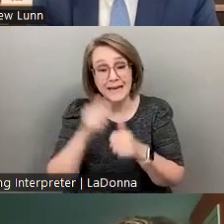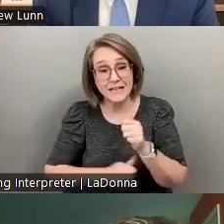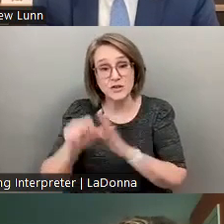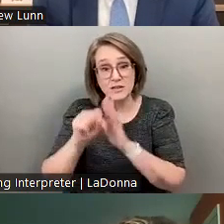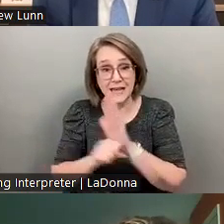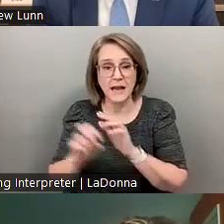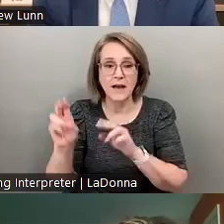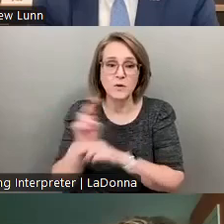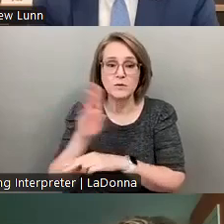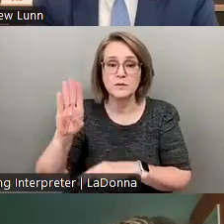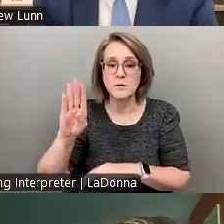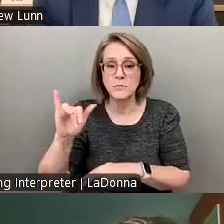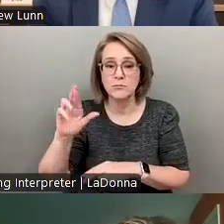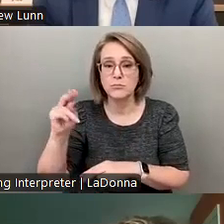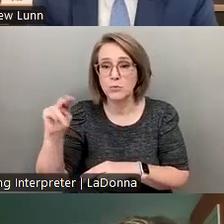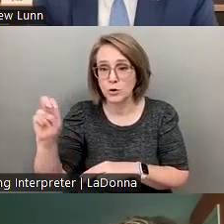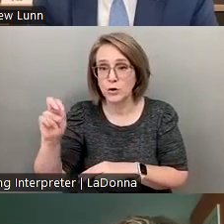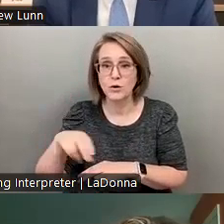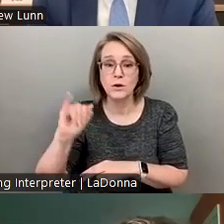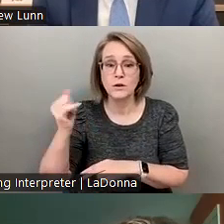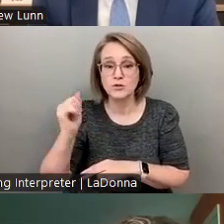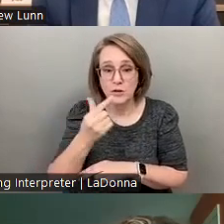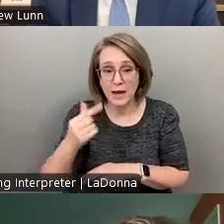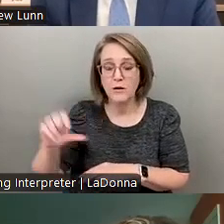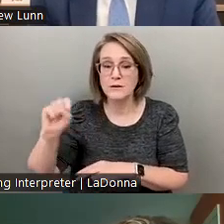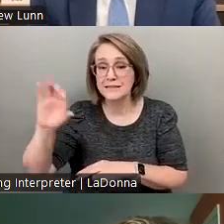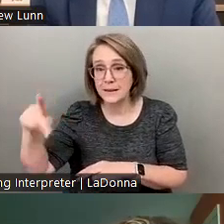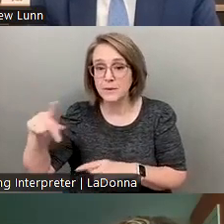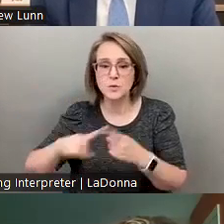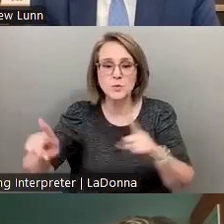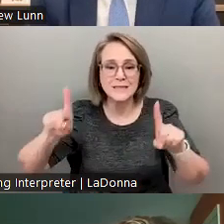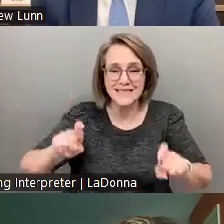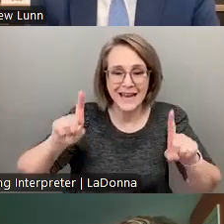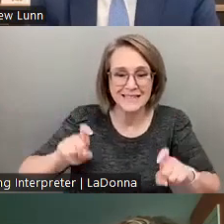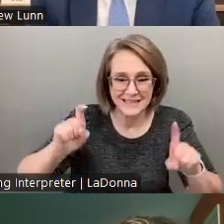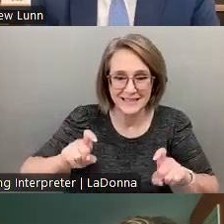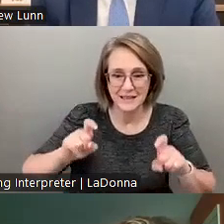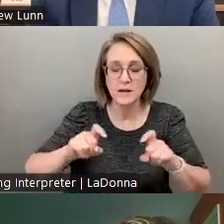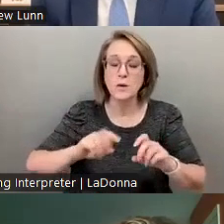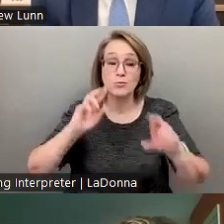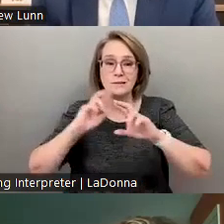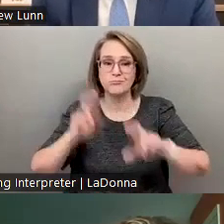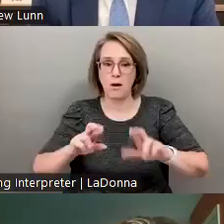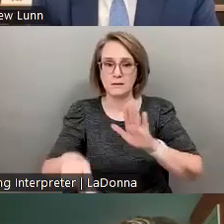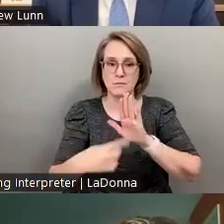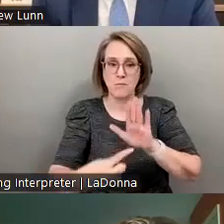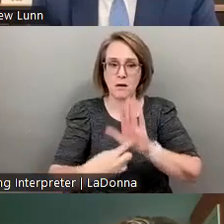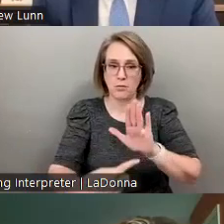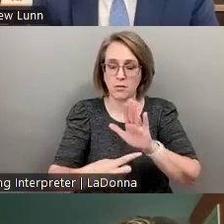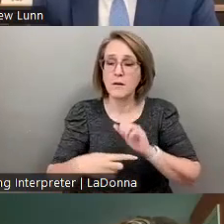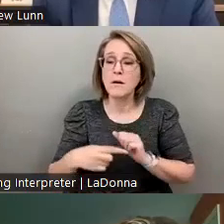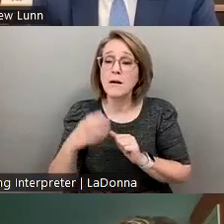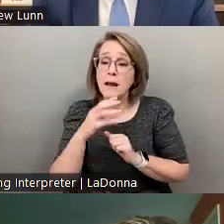test models of crisis response, co-responder models. We're seeing states wanting to use